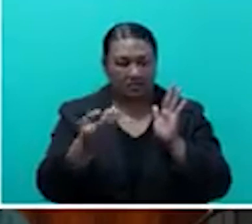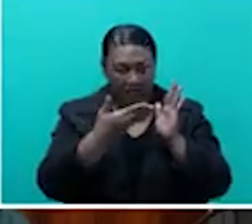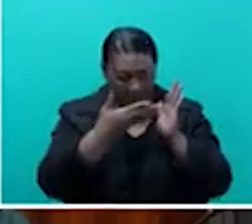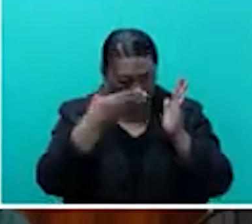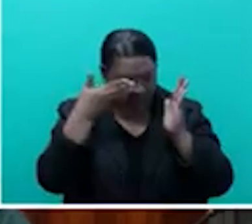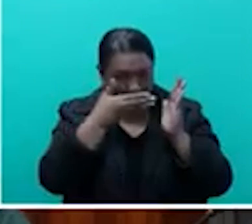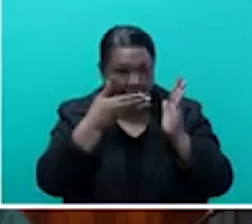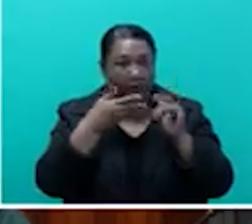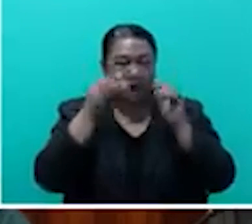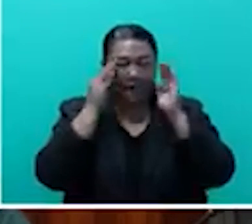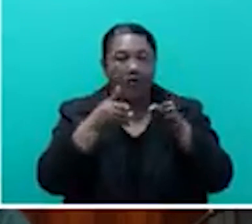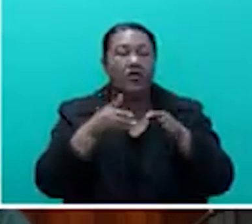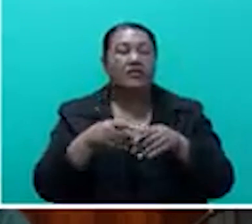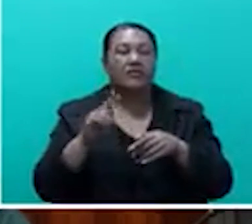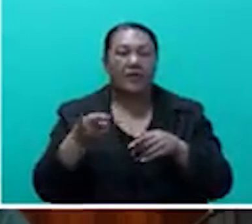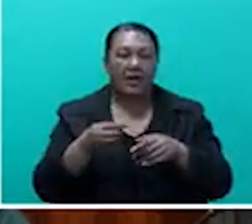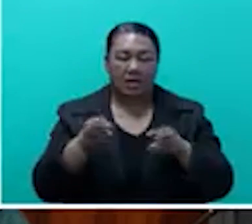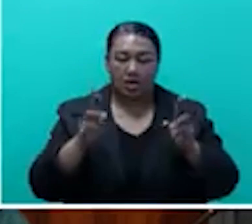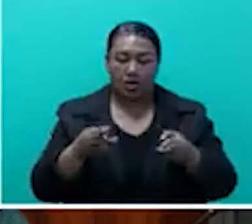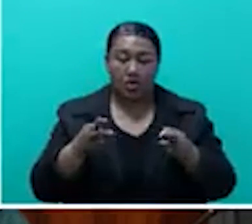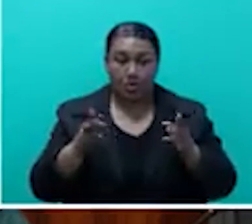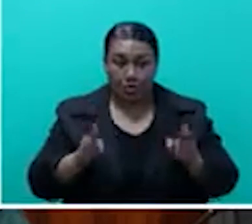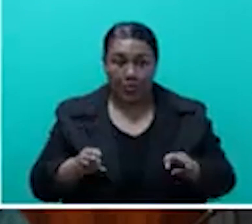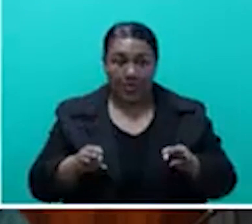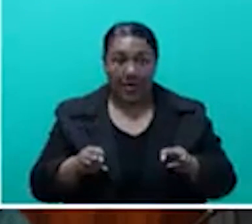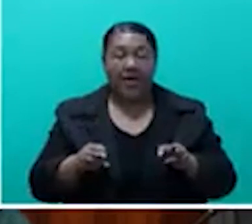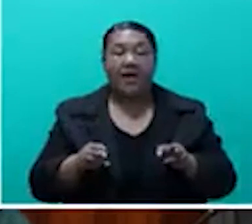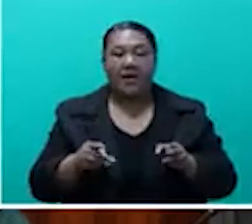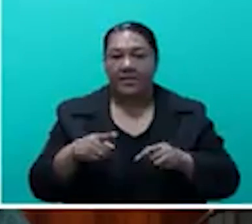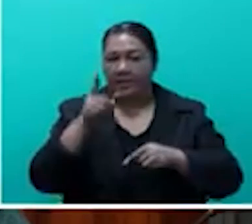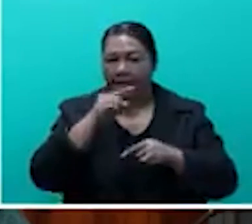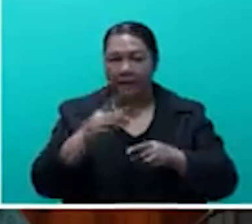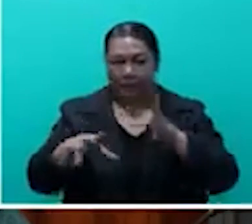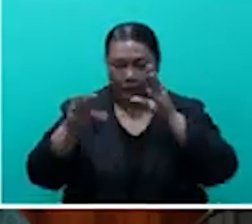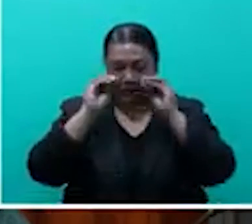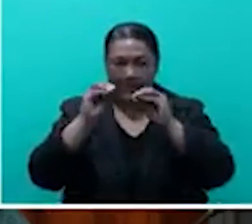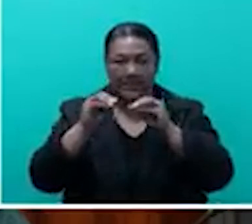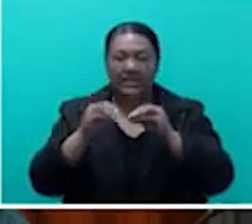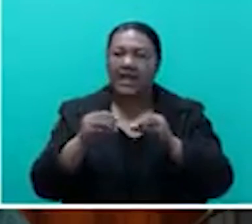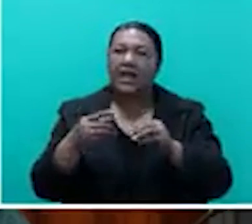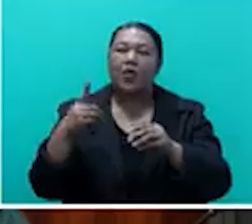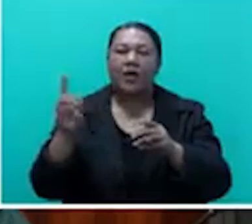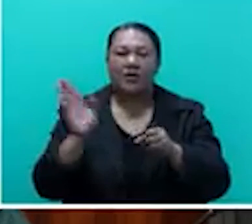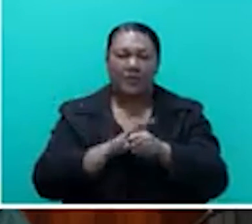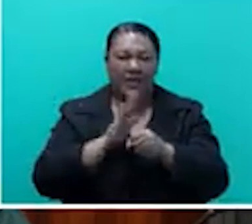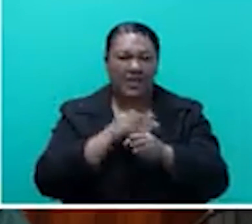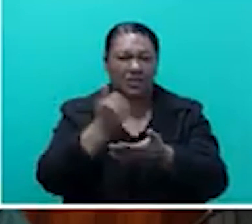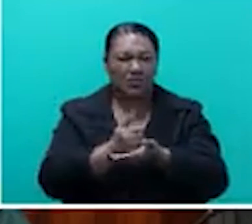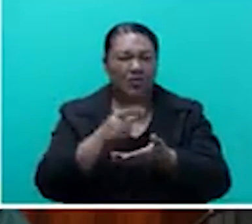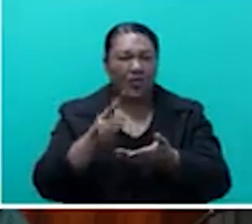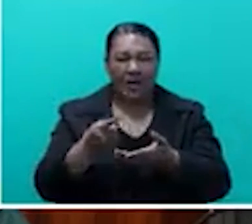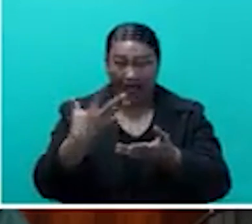greater access for human capital development, to commensurately mitigate loss of labor through migration and